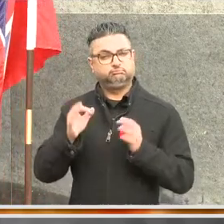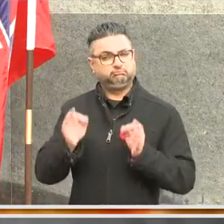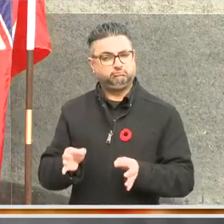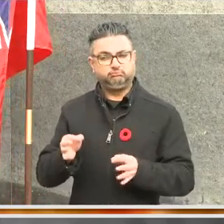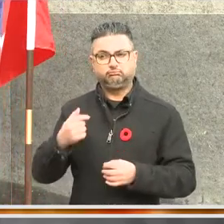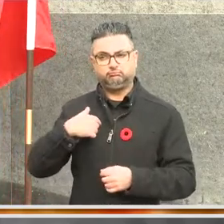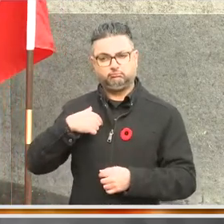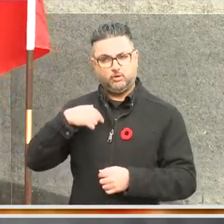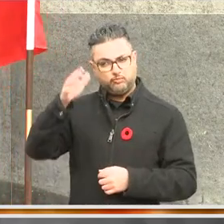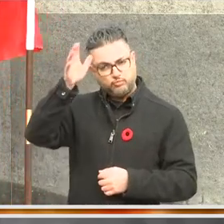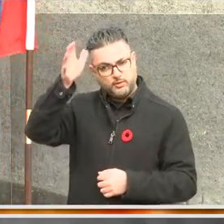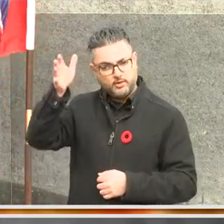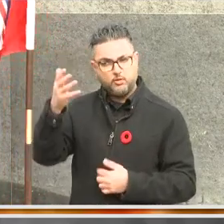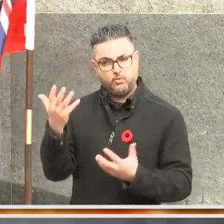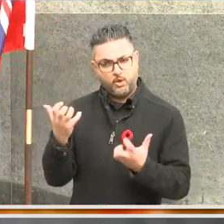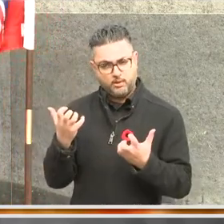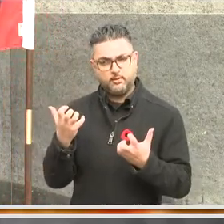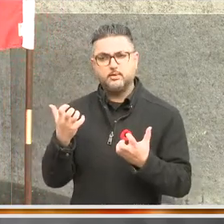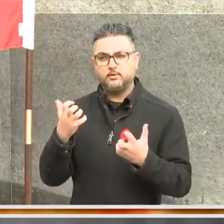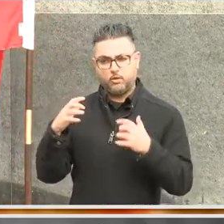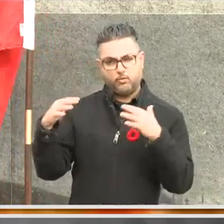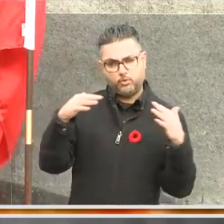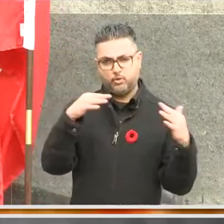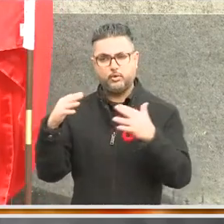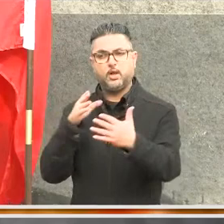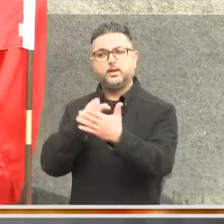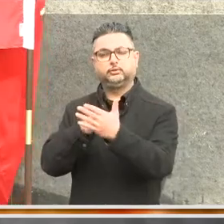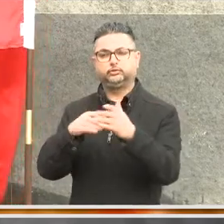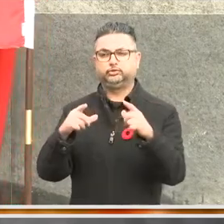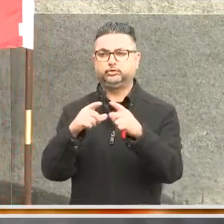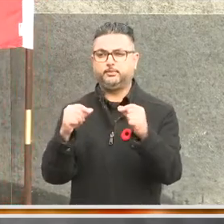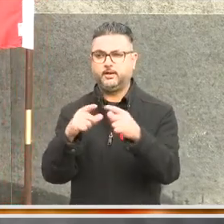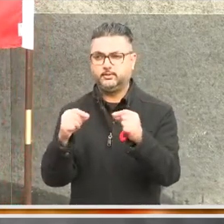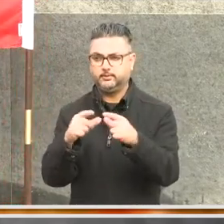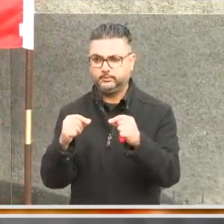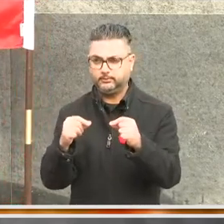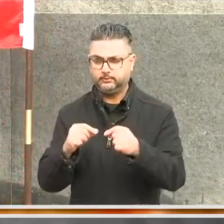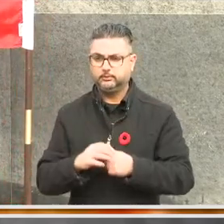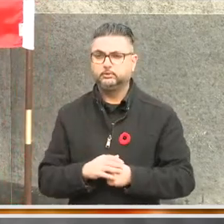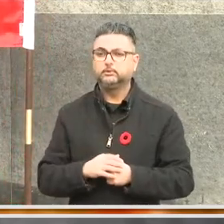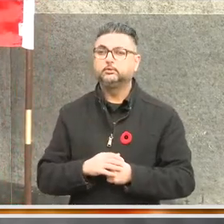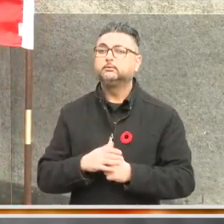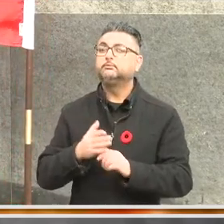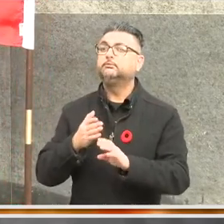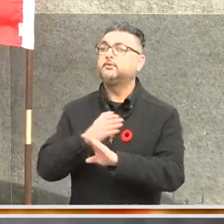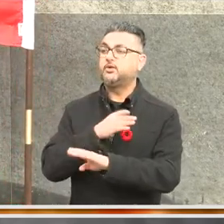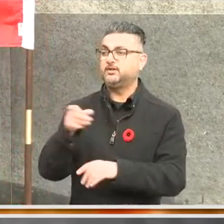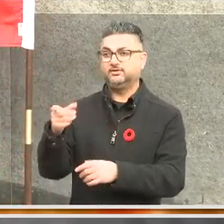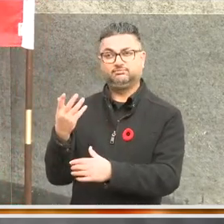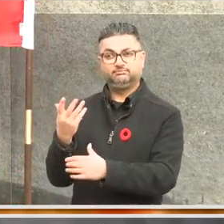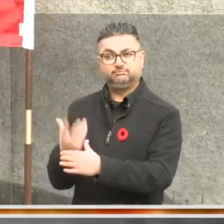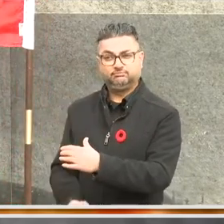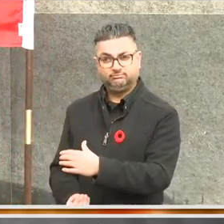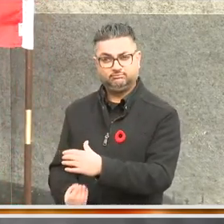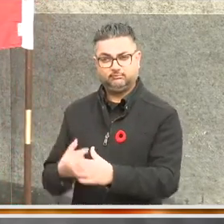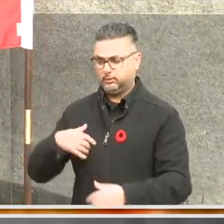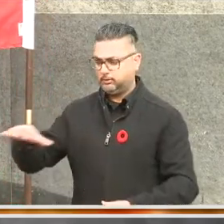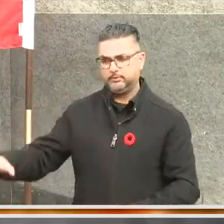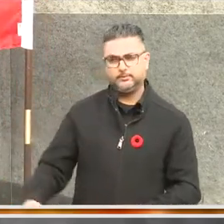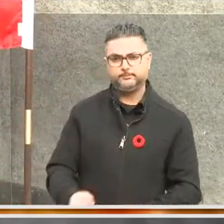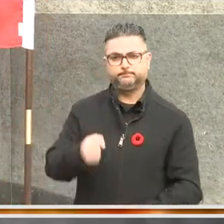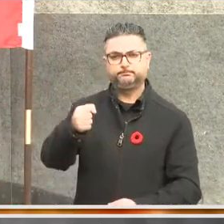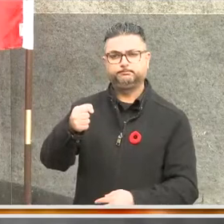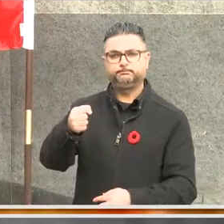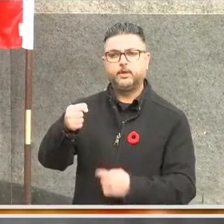against Imperial Japan, and he actually took out his medals just before he died, and we didn't know that he had them. But there's also